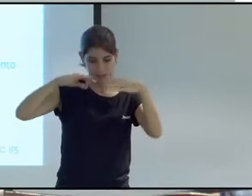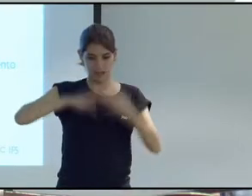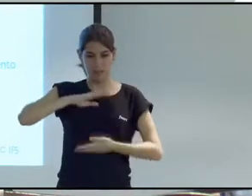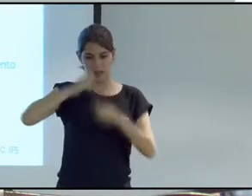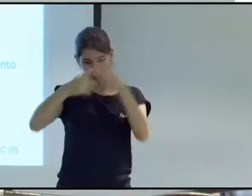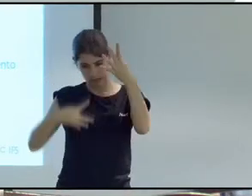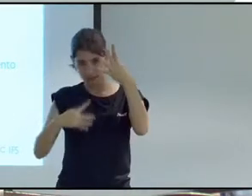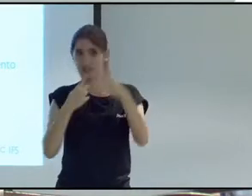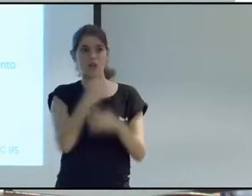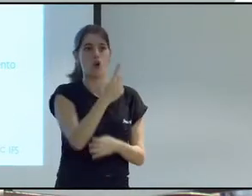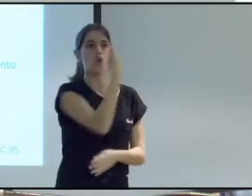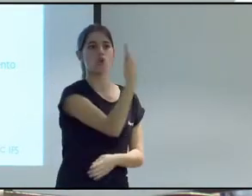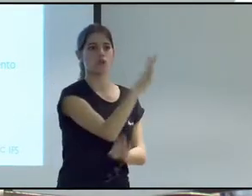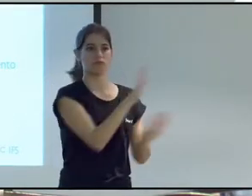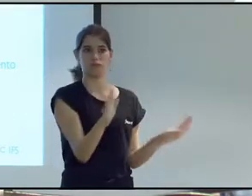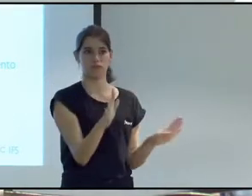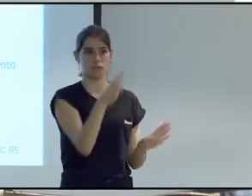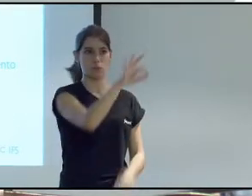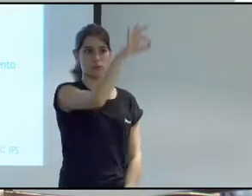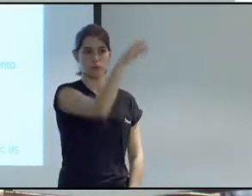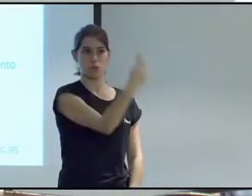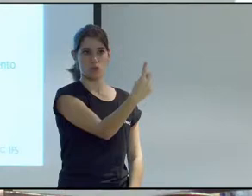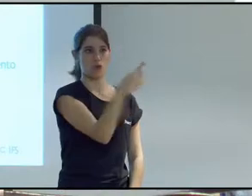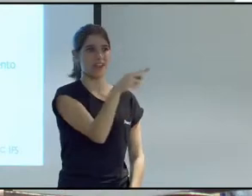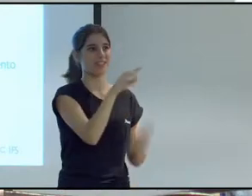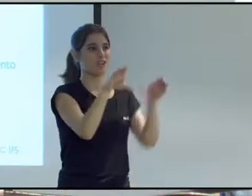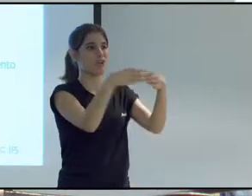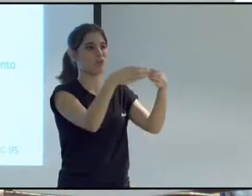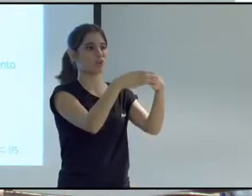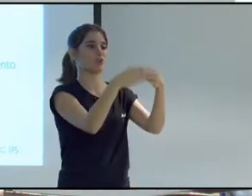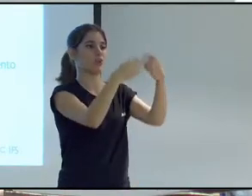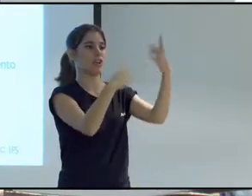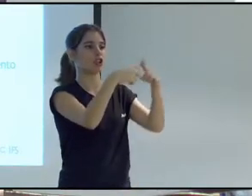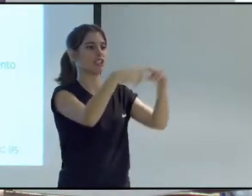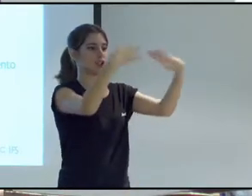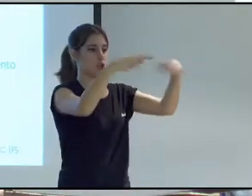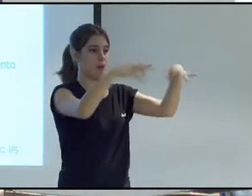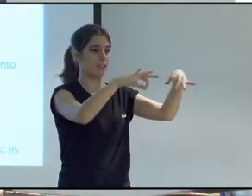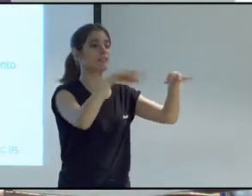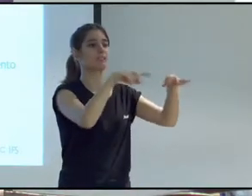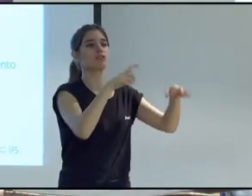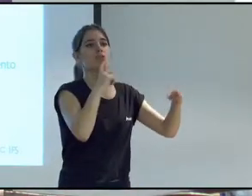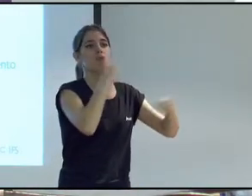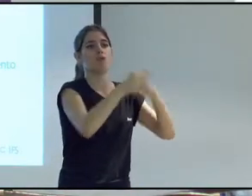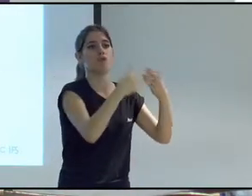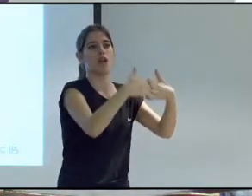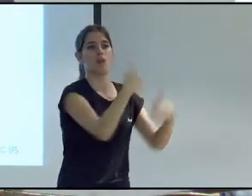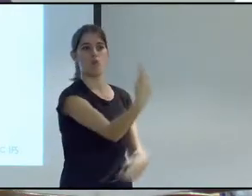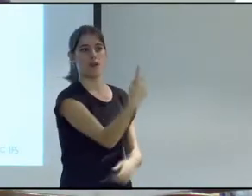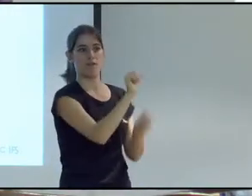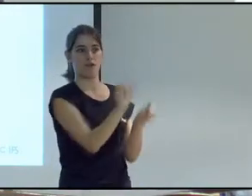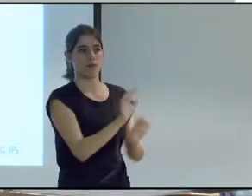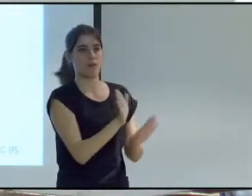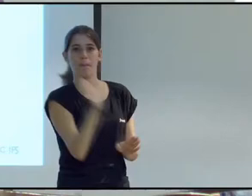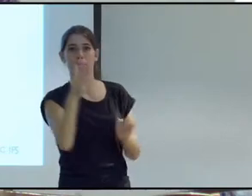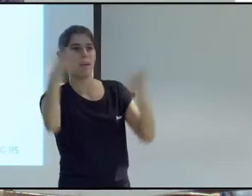of abilities, there's just one, and in accordance with this regulation, this is what we will